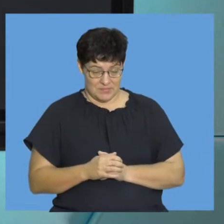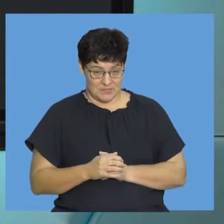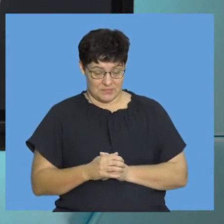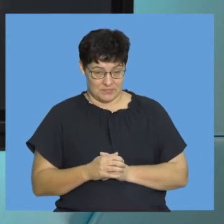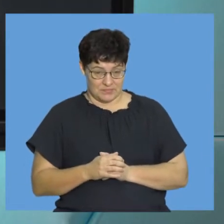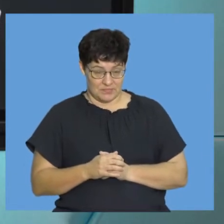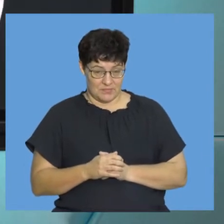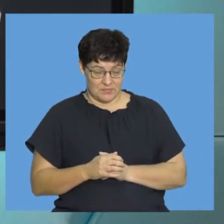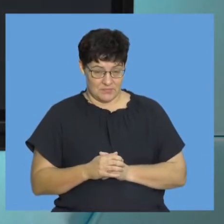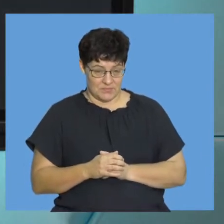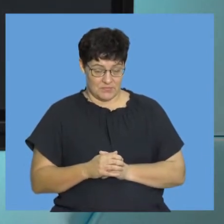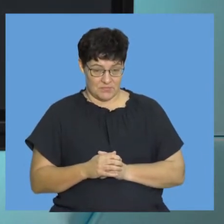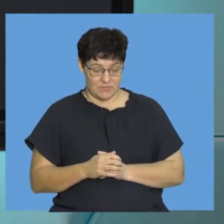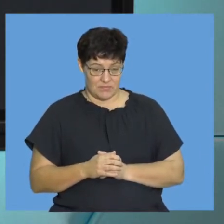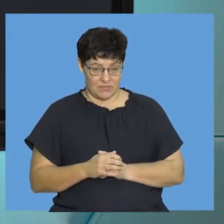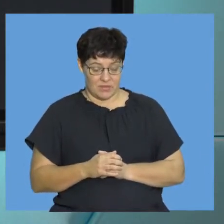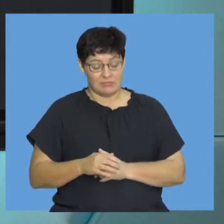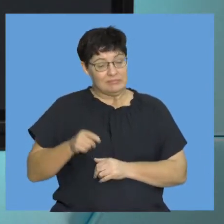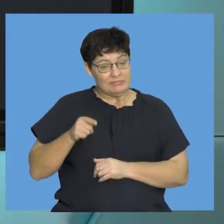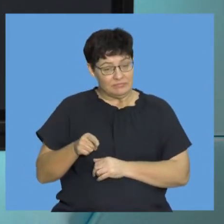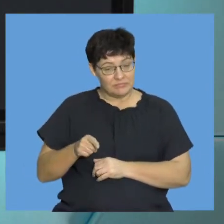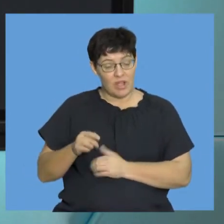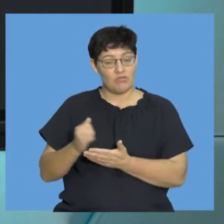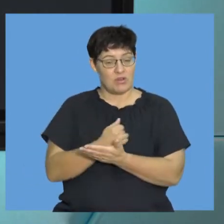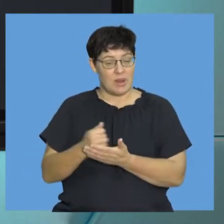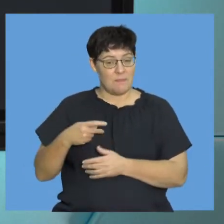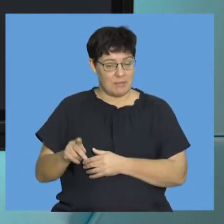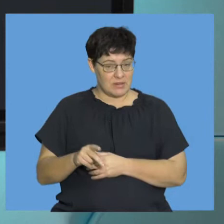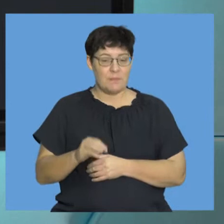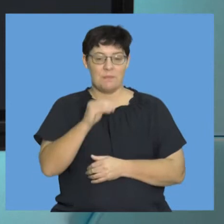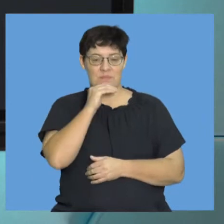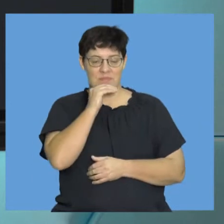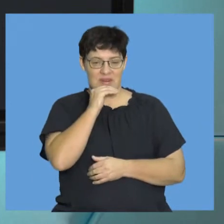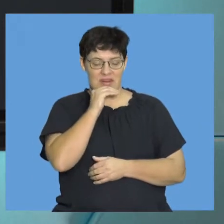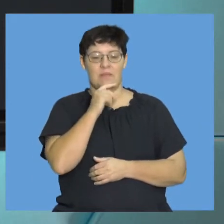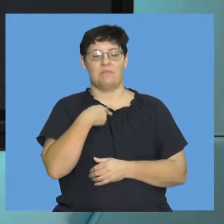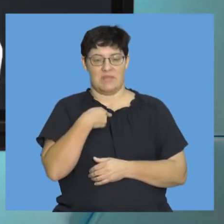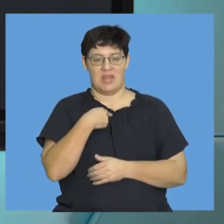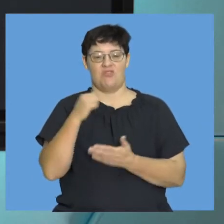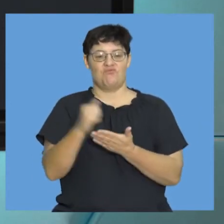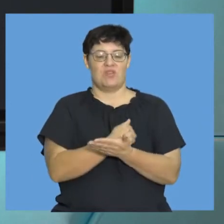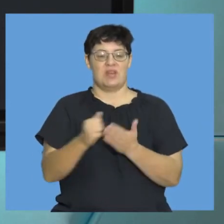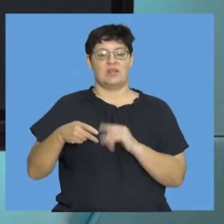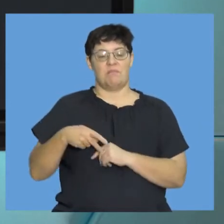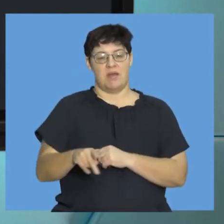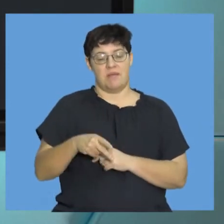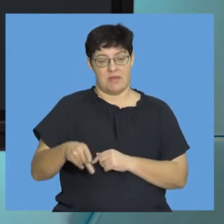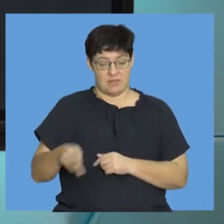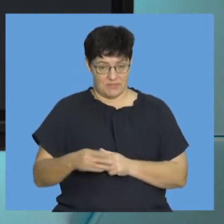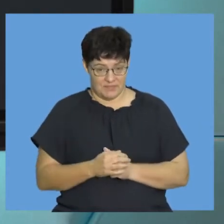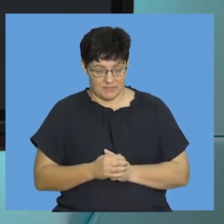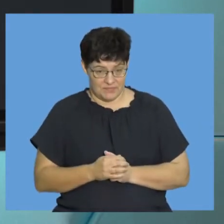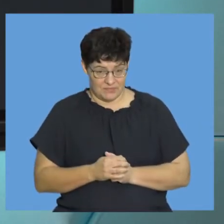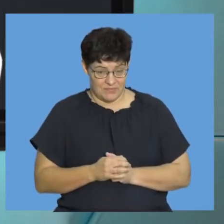important for the creditors' payment is your credit purchases. Okay? So once we have that sorted